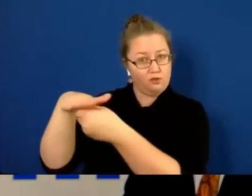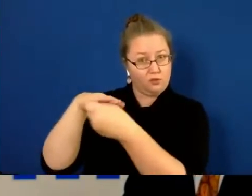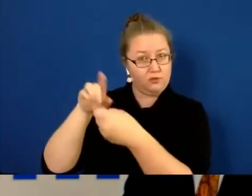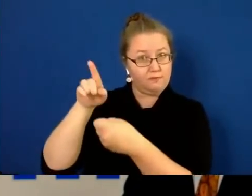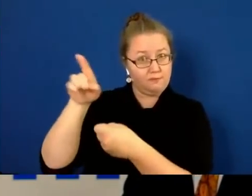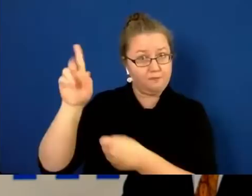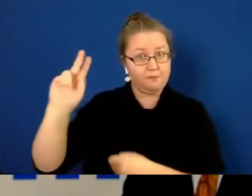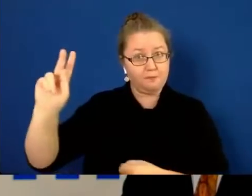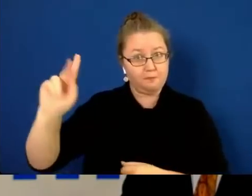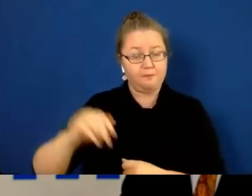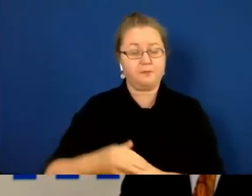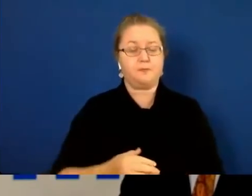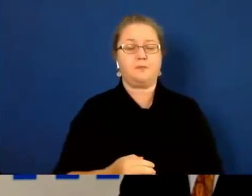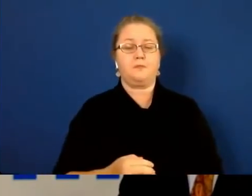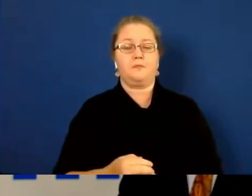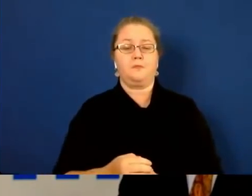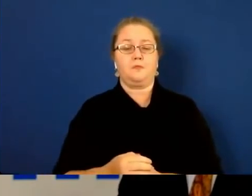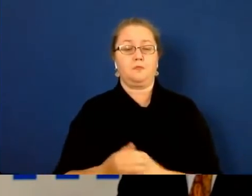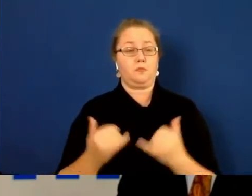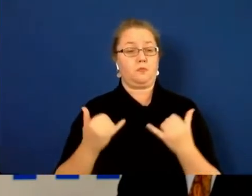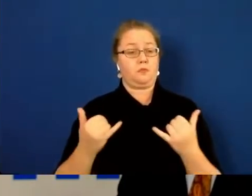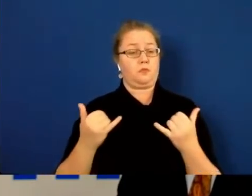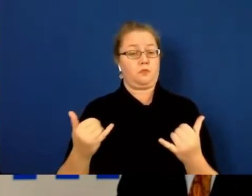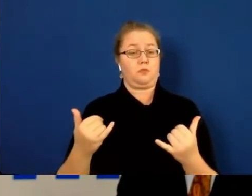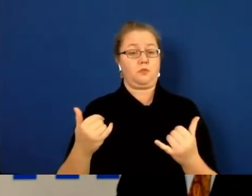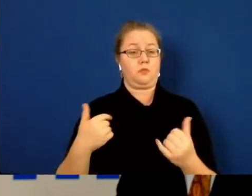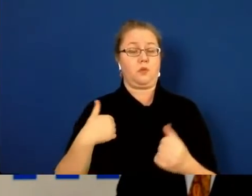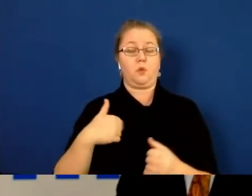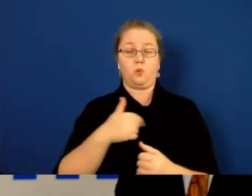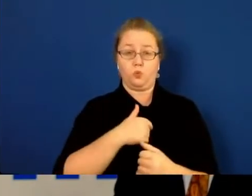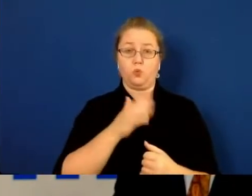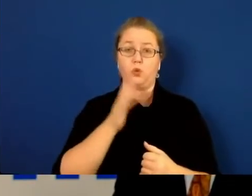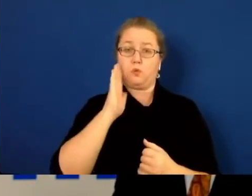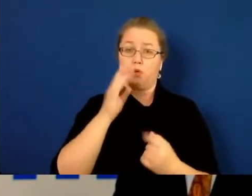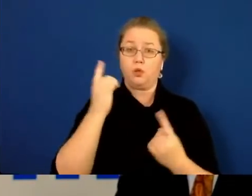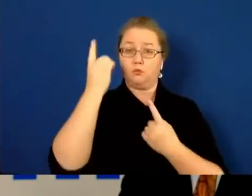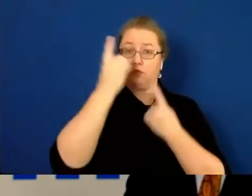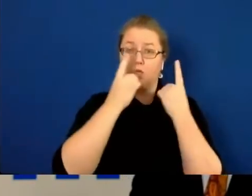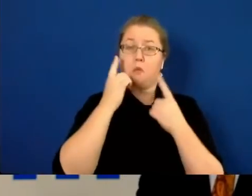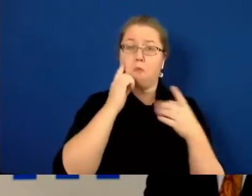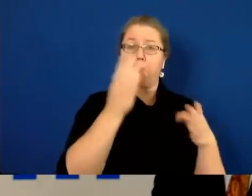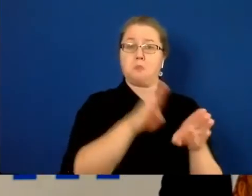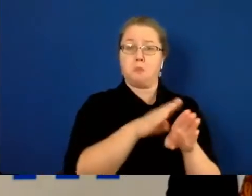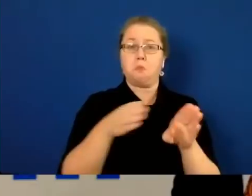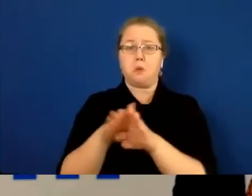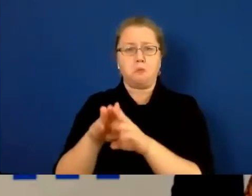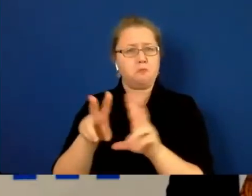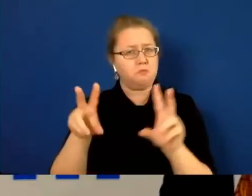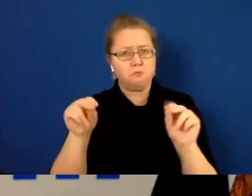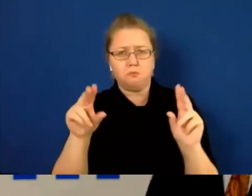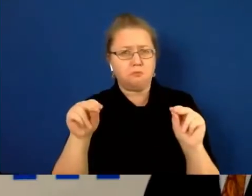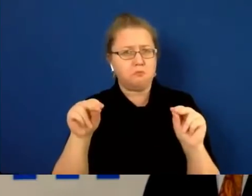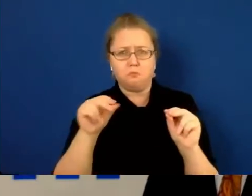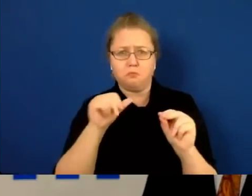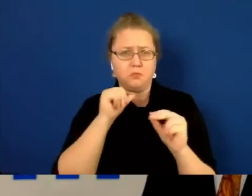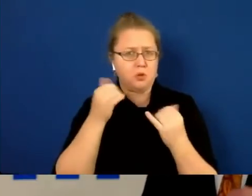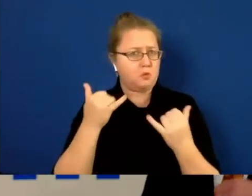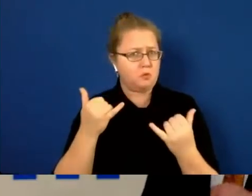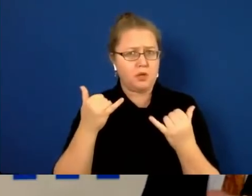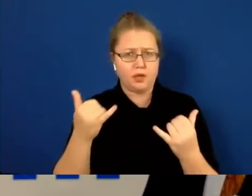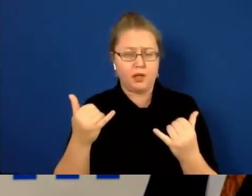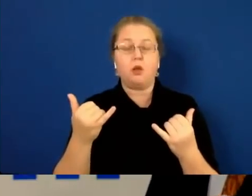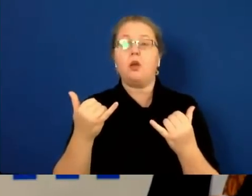the data from schools, which we do every day, we have exposure events that reflect what we're seeing in our